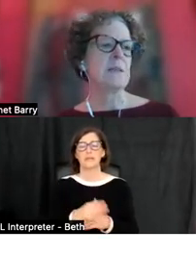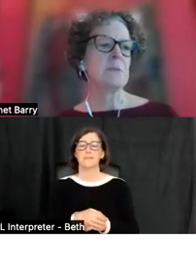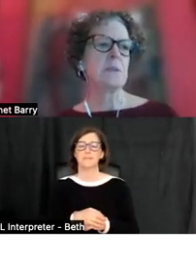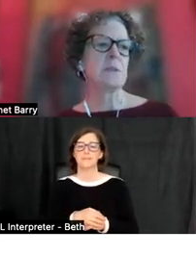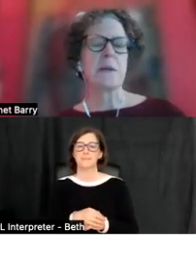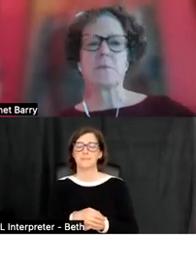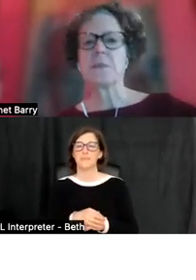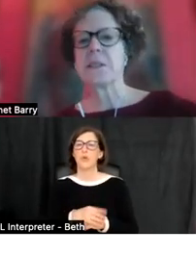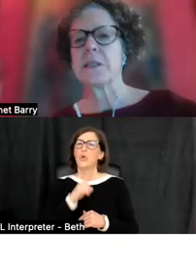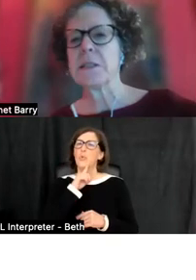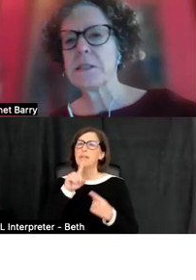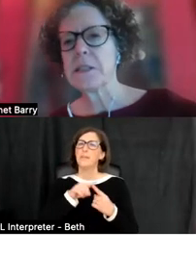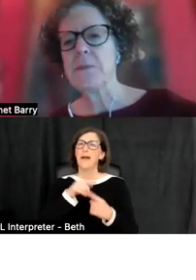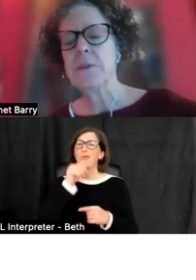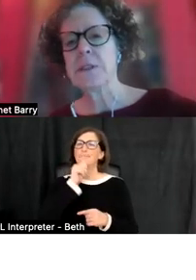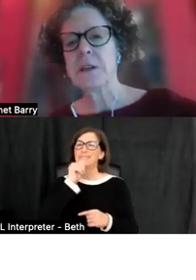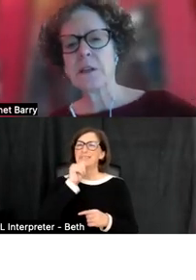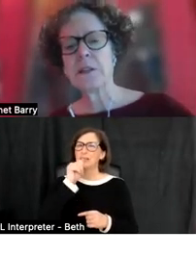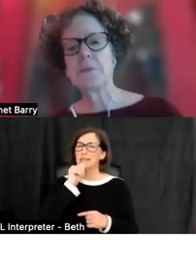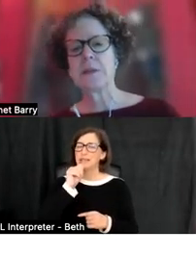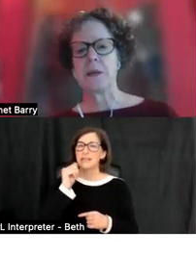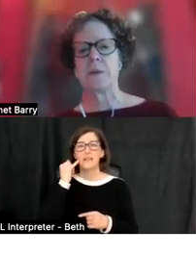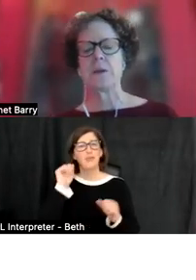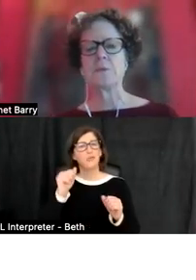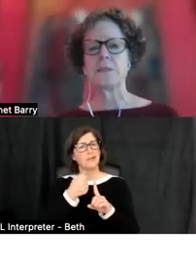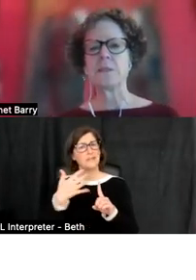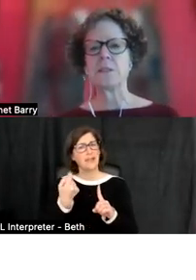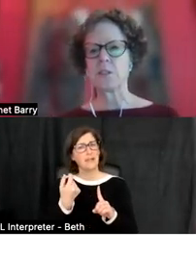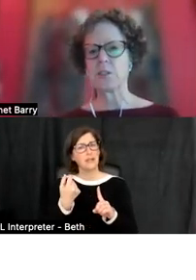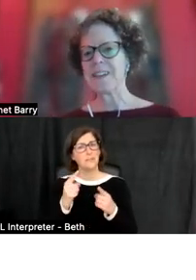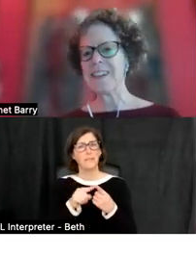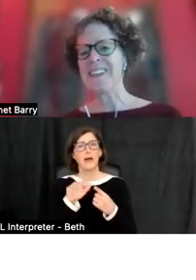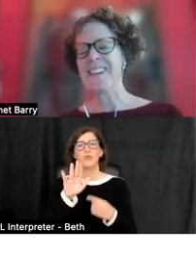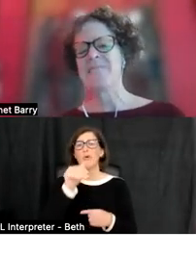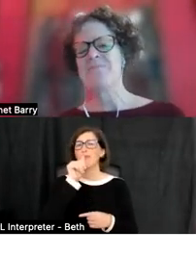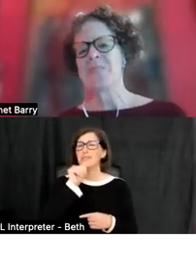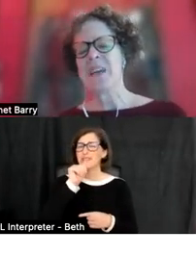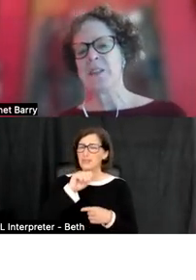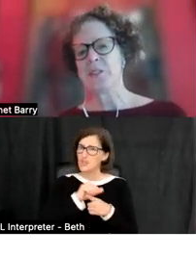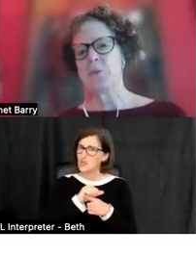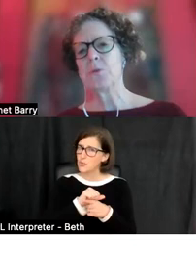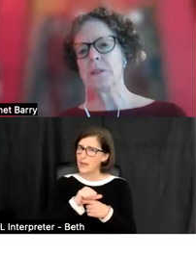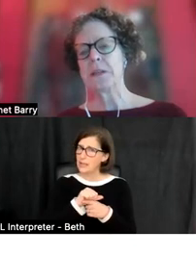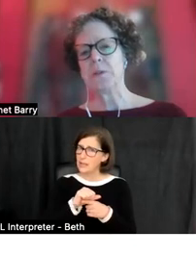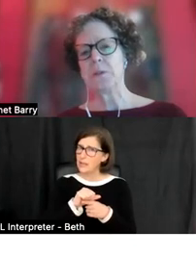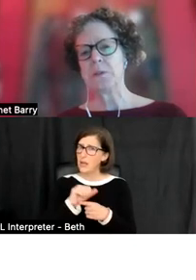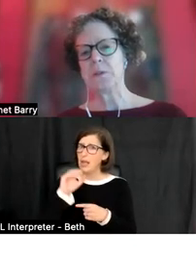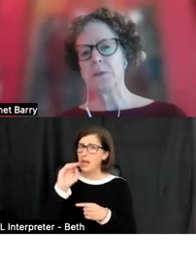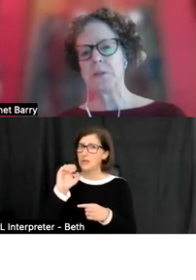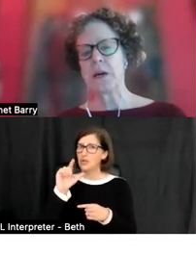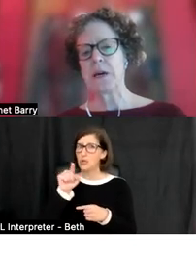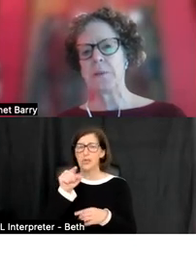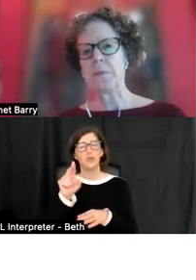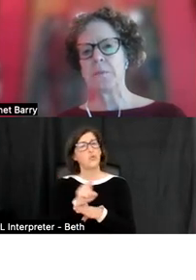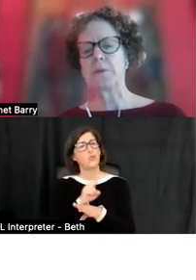and that is really around resilience. If you could talk a little bit about your resilience training and the tool that you